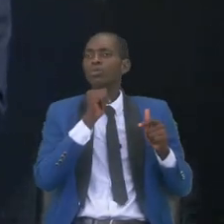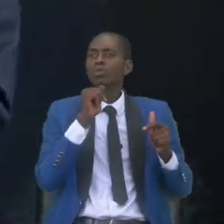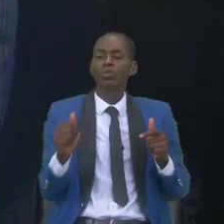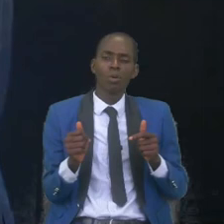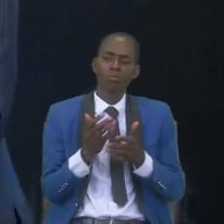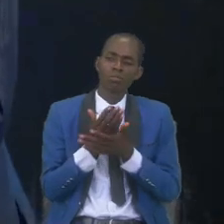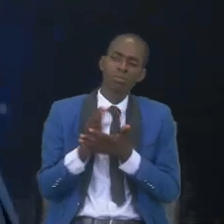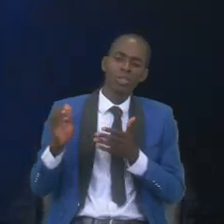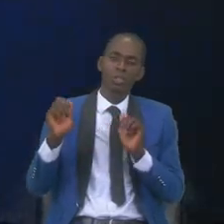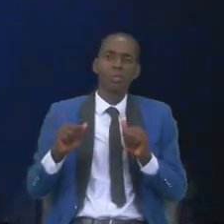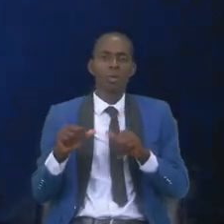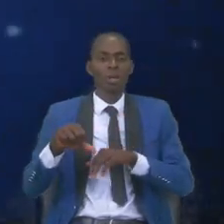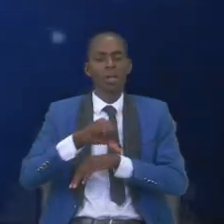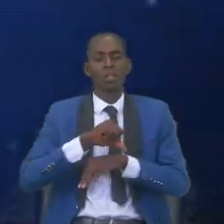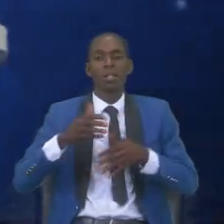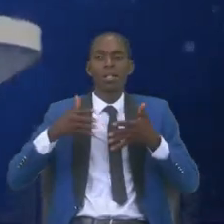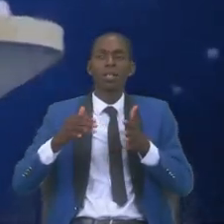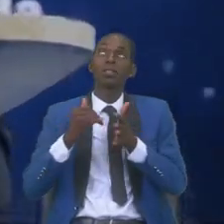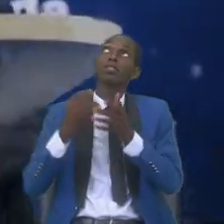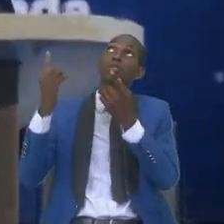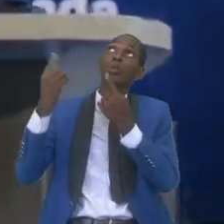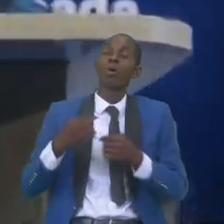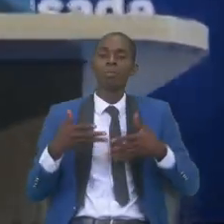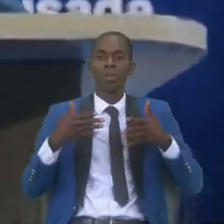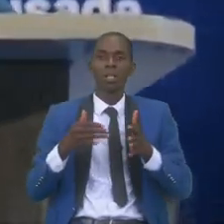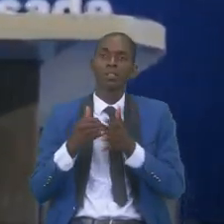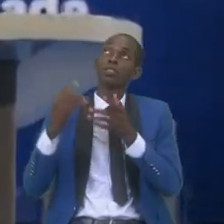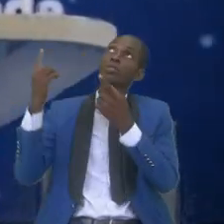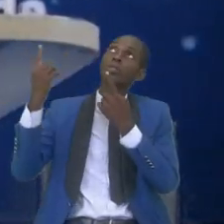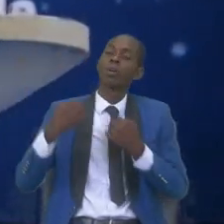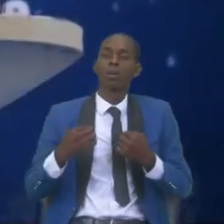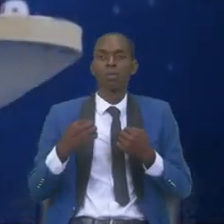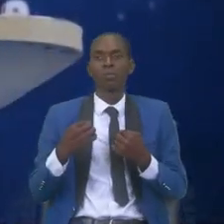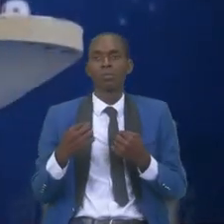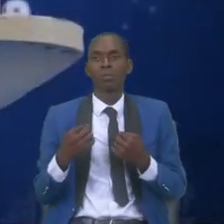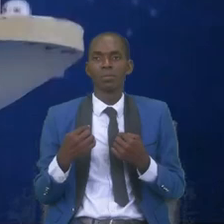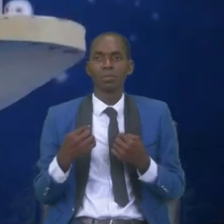anointing. Let it come. Let it come. Let it come.